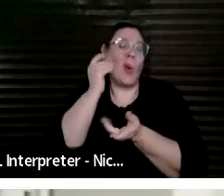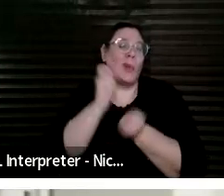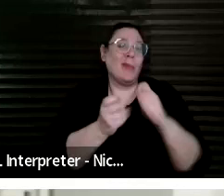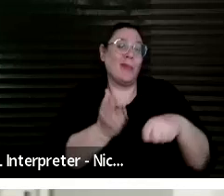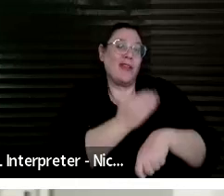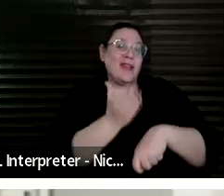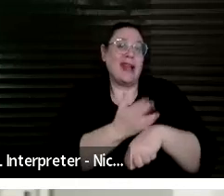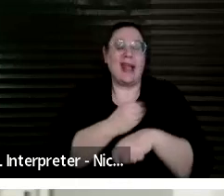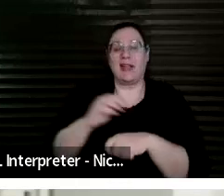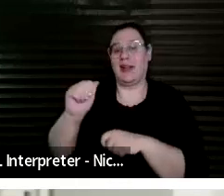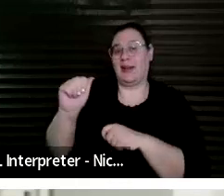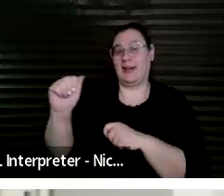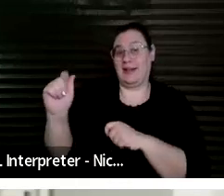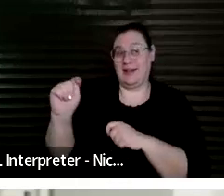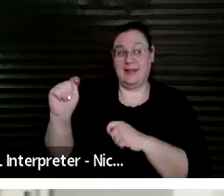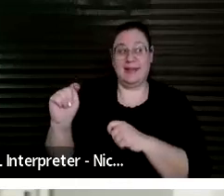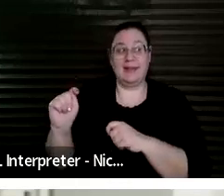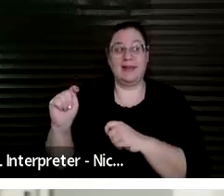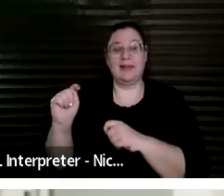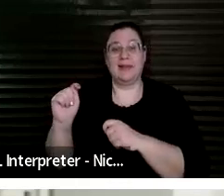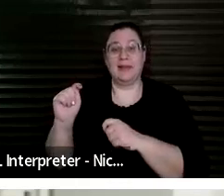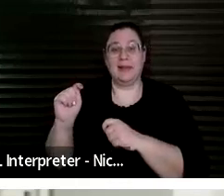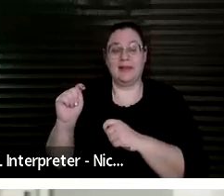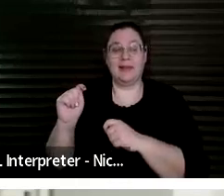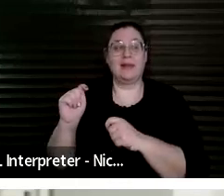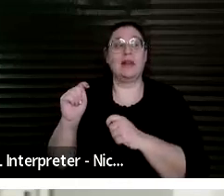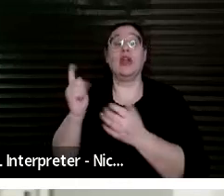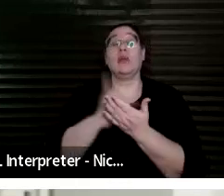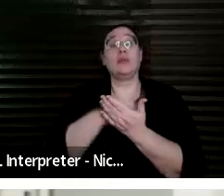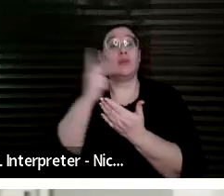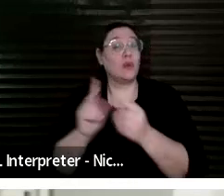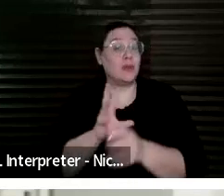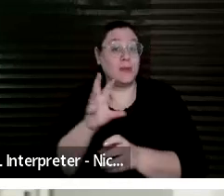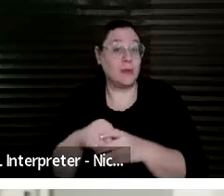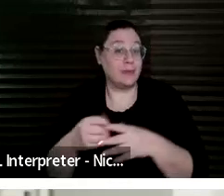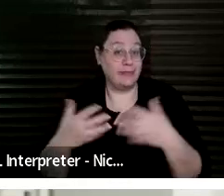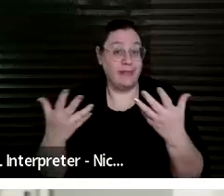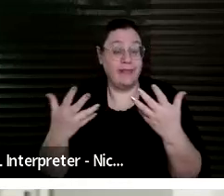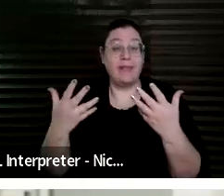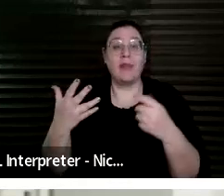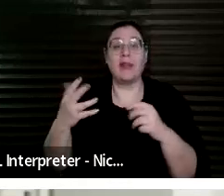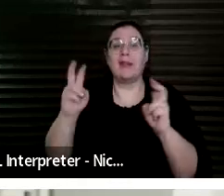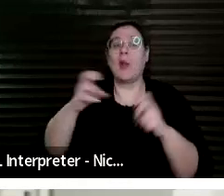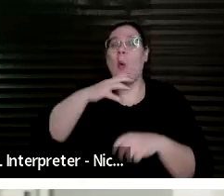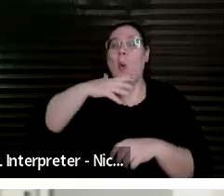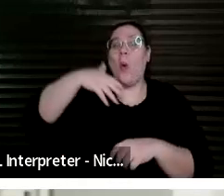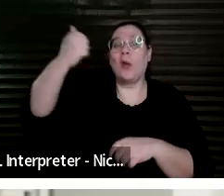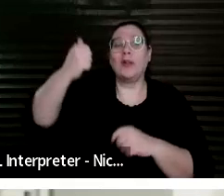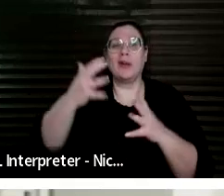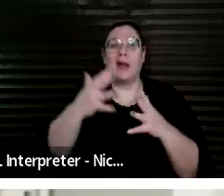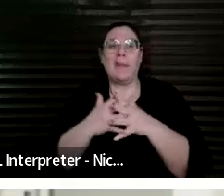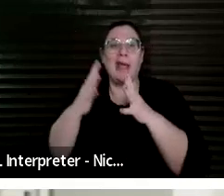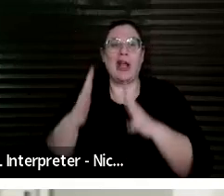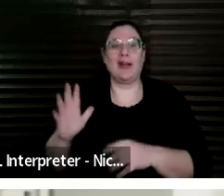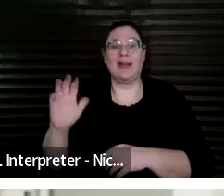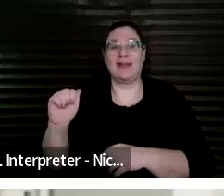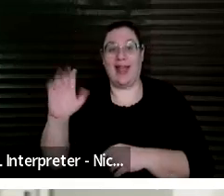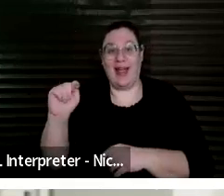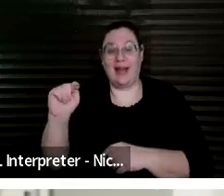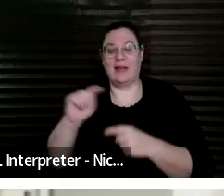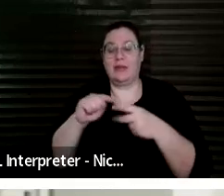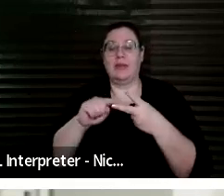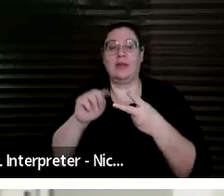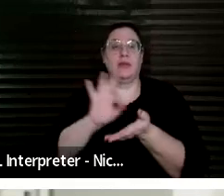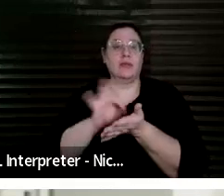Programs include the Older Americans Act, Medicaid waivers, state and territory